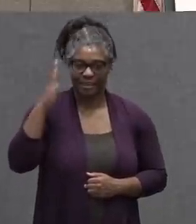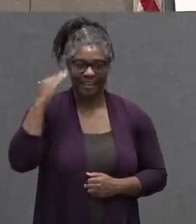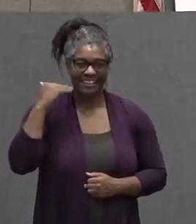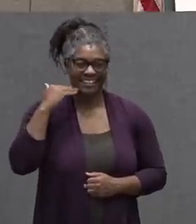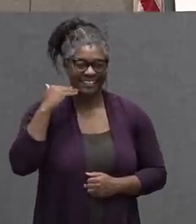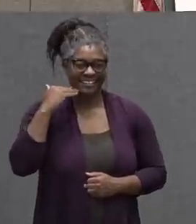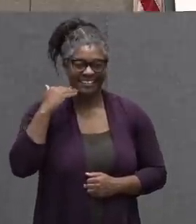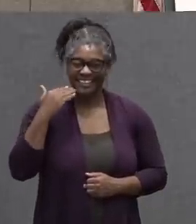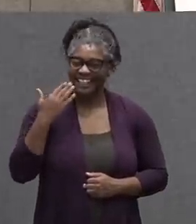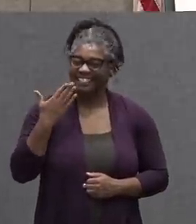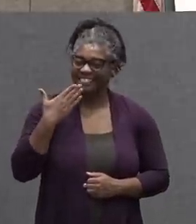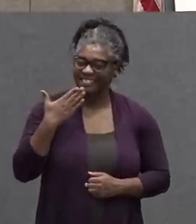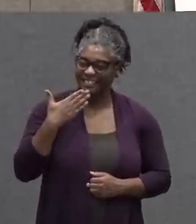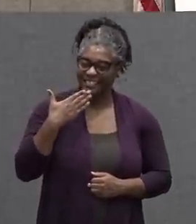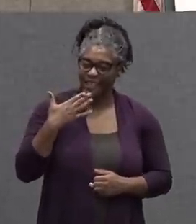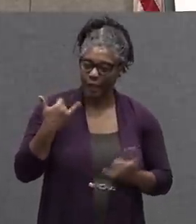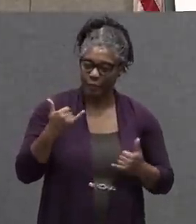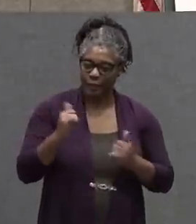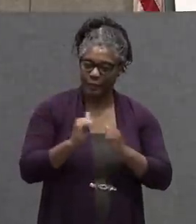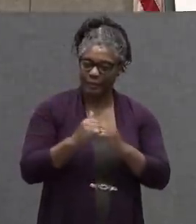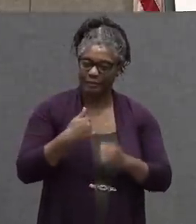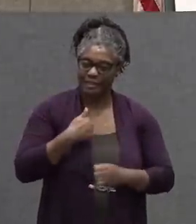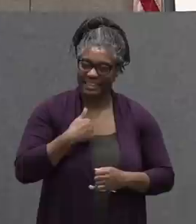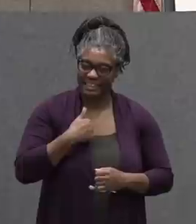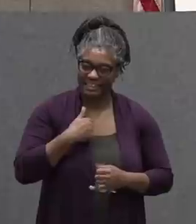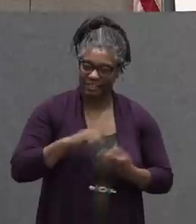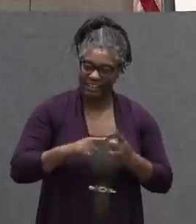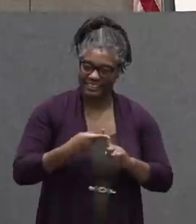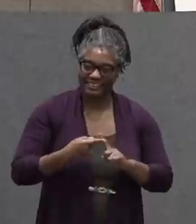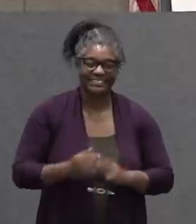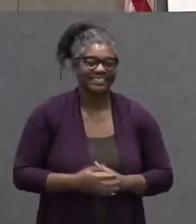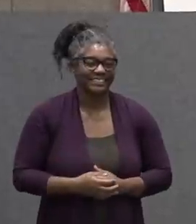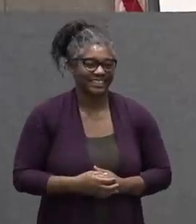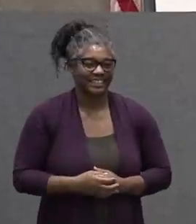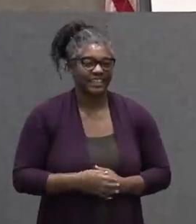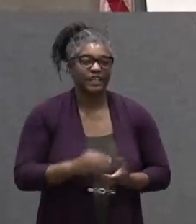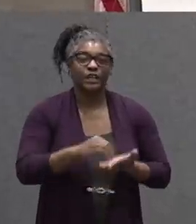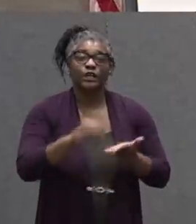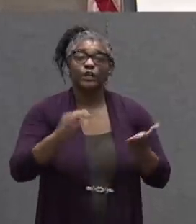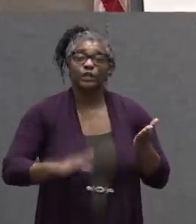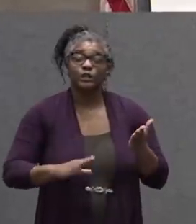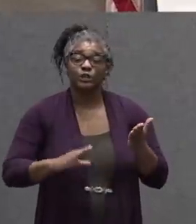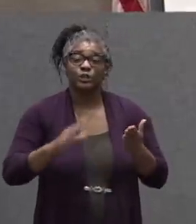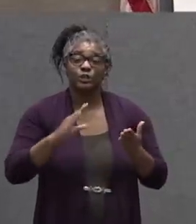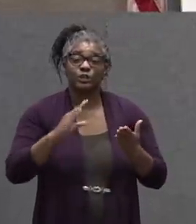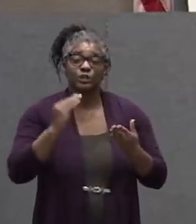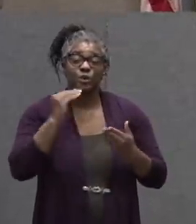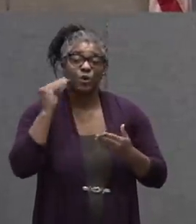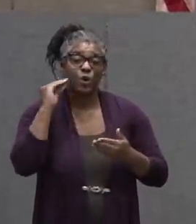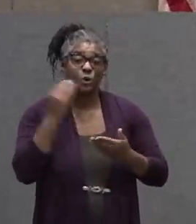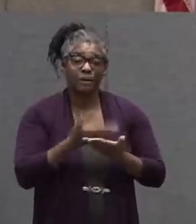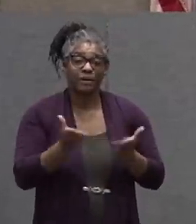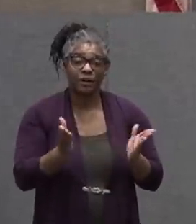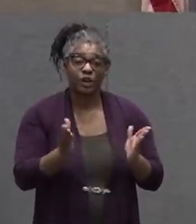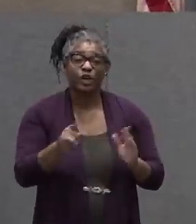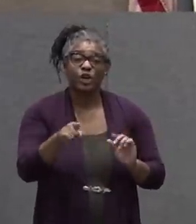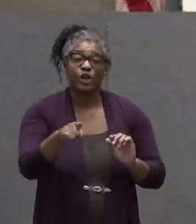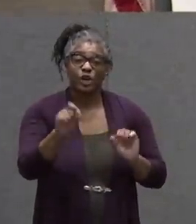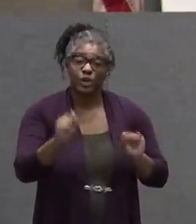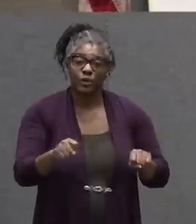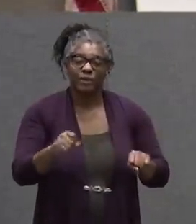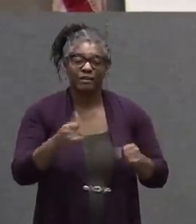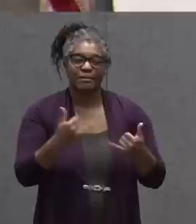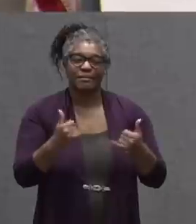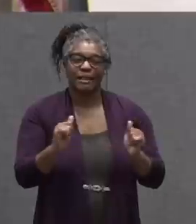me today, friends. So, students at home, this is a game that you could play with some of your family